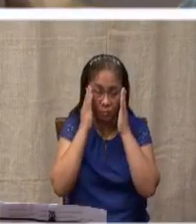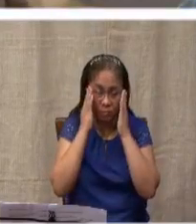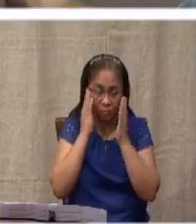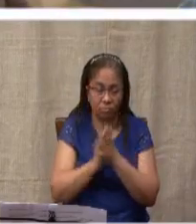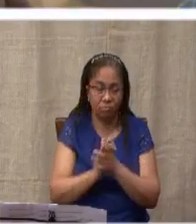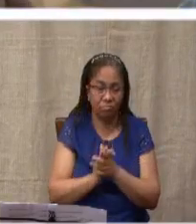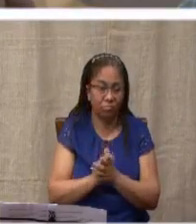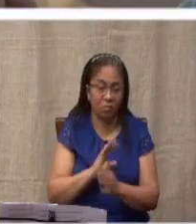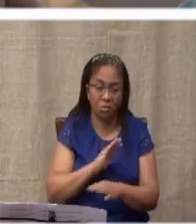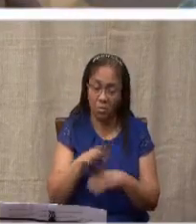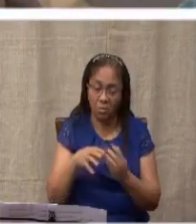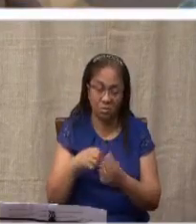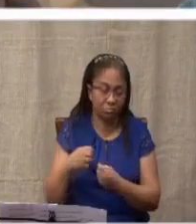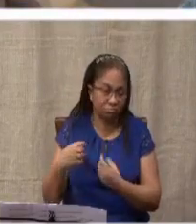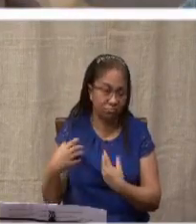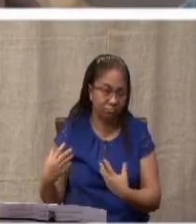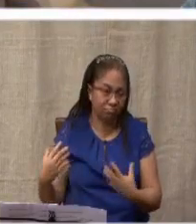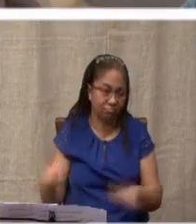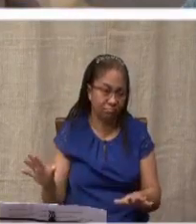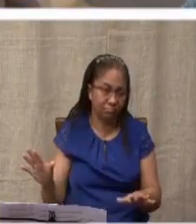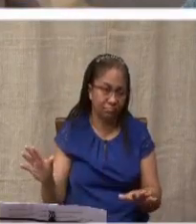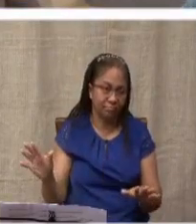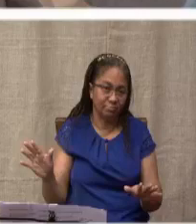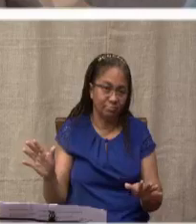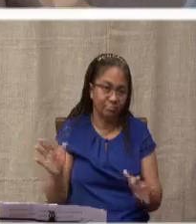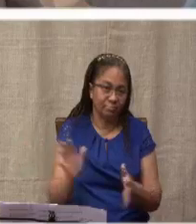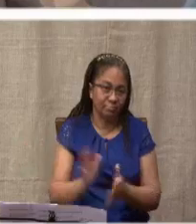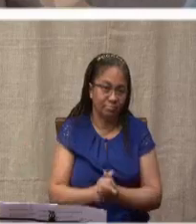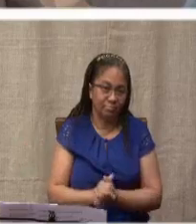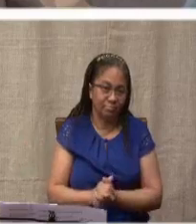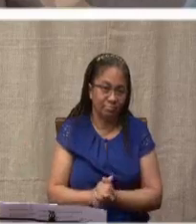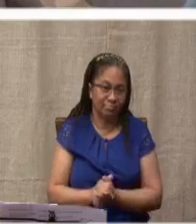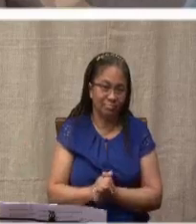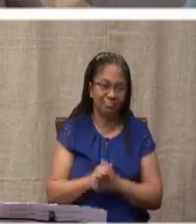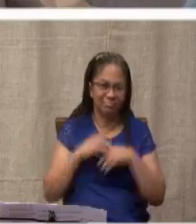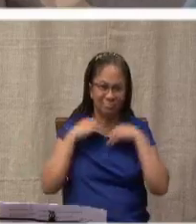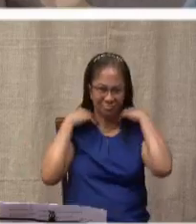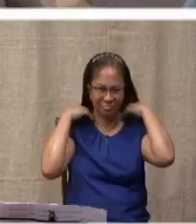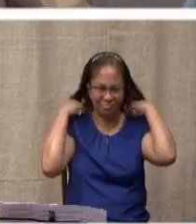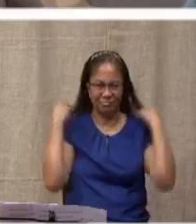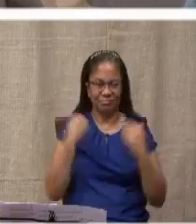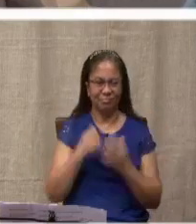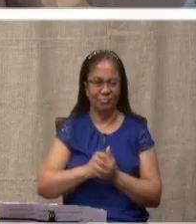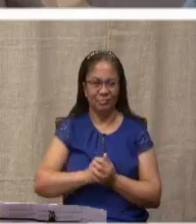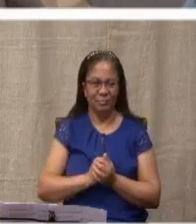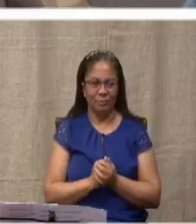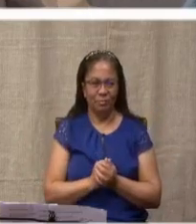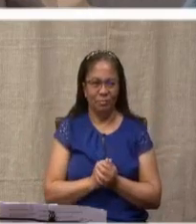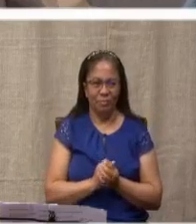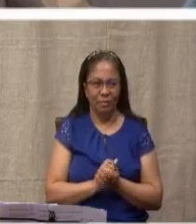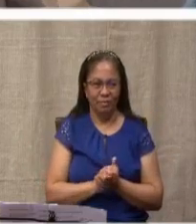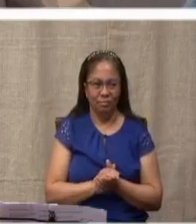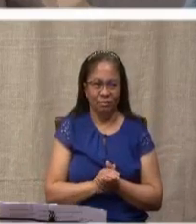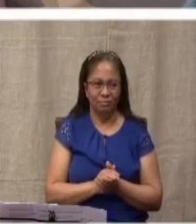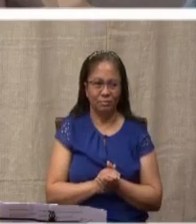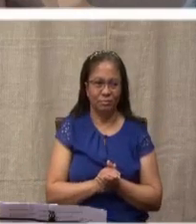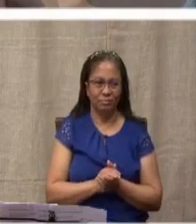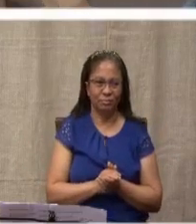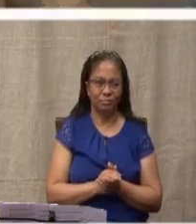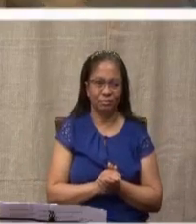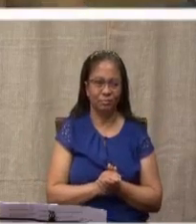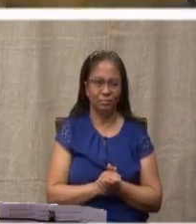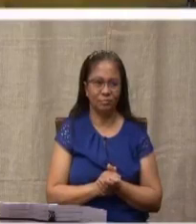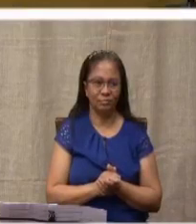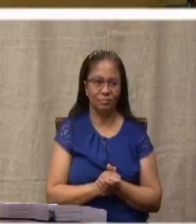fall down all fall down that's like something like a game we used to play as children all fall down